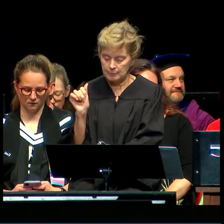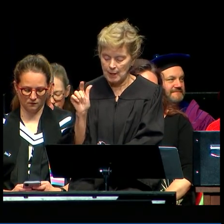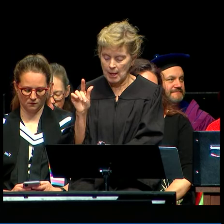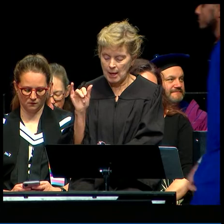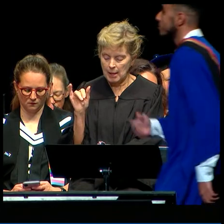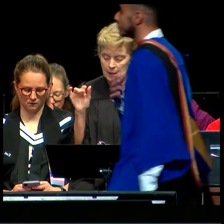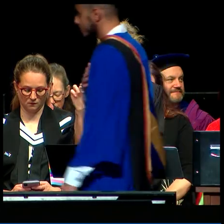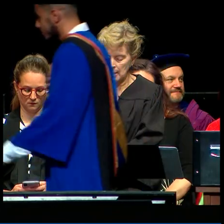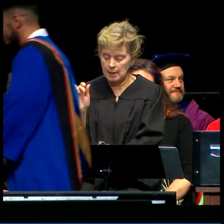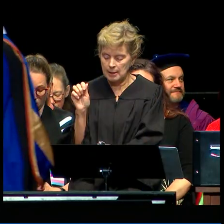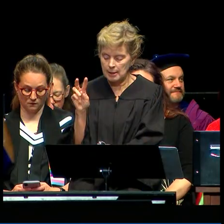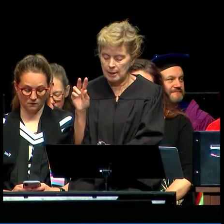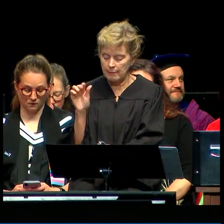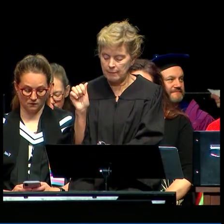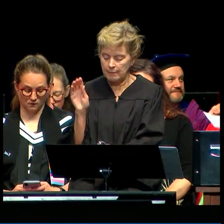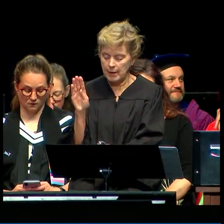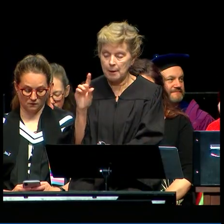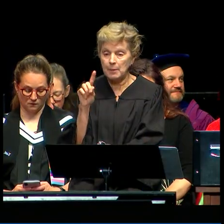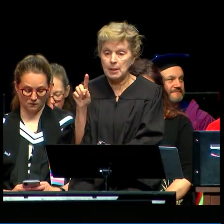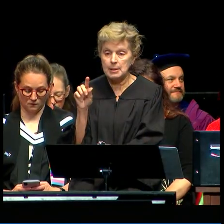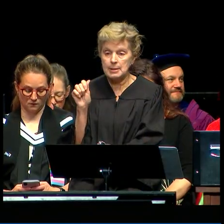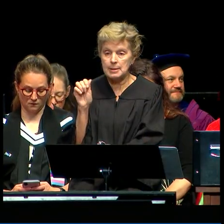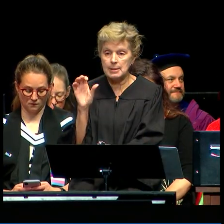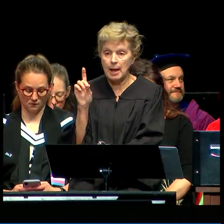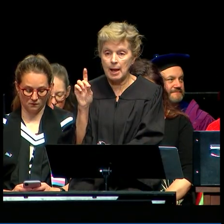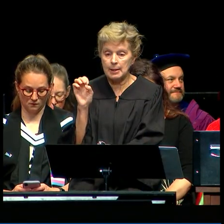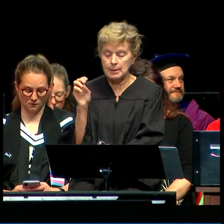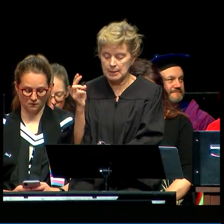Ali Nawabzadeh.